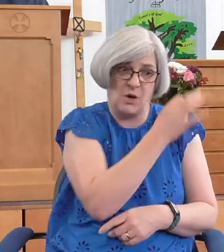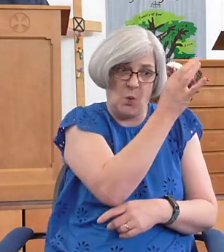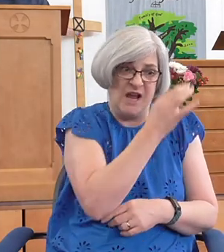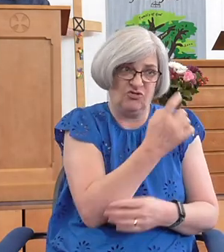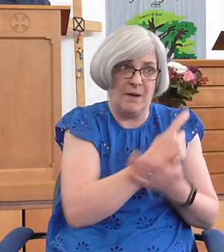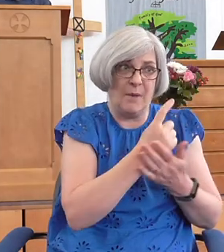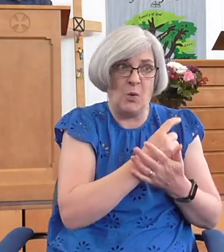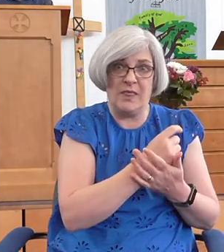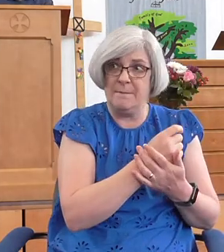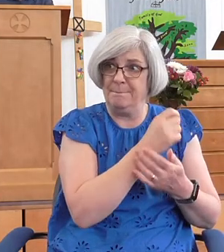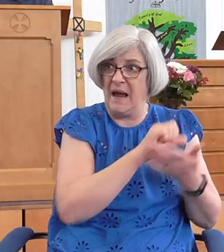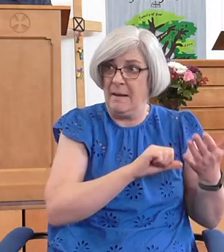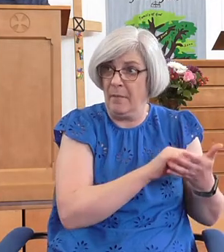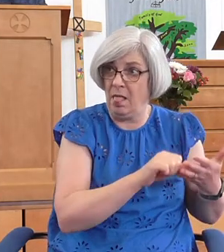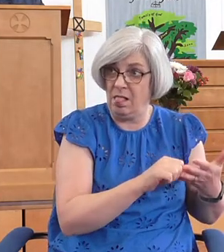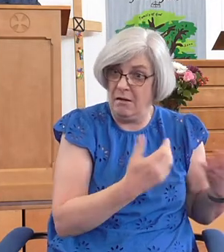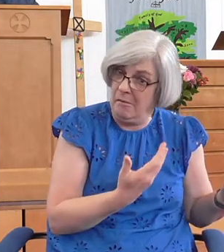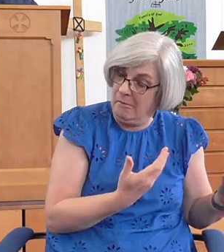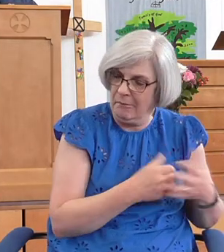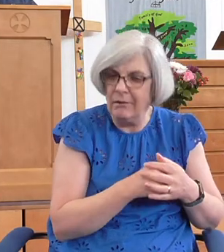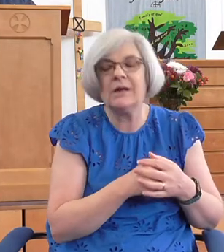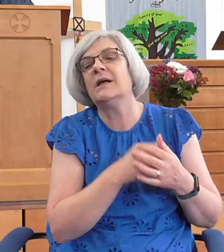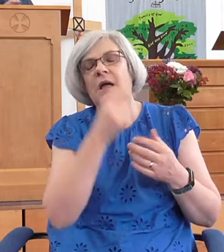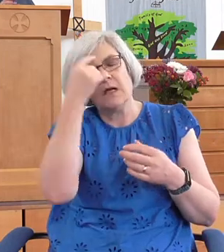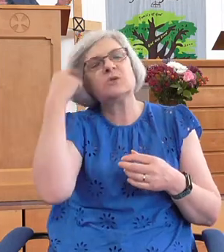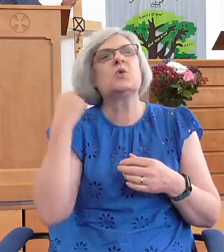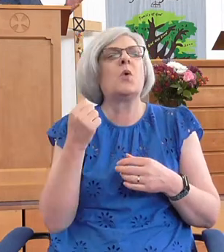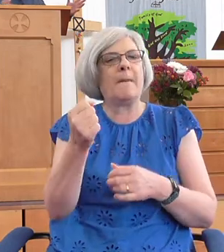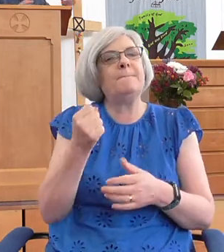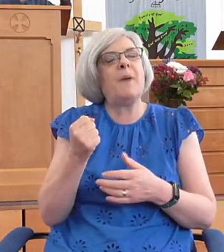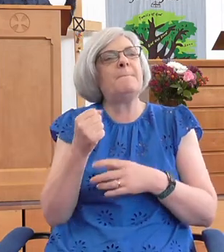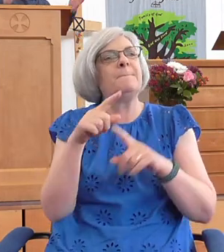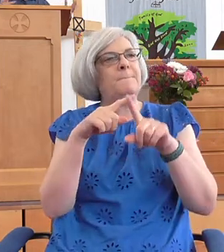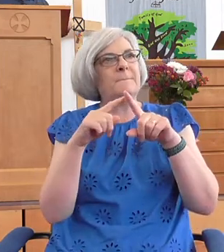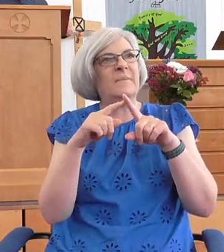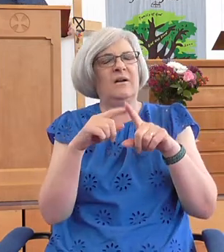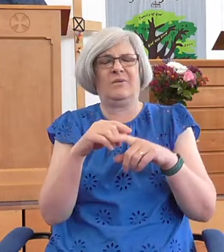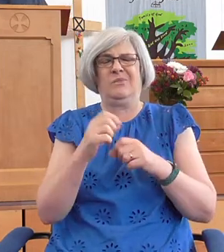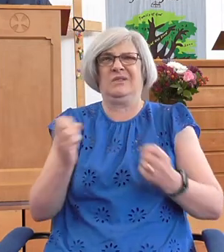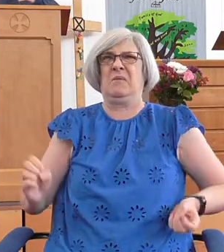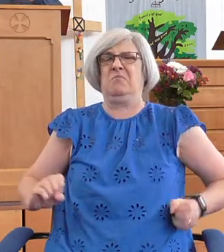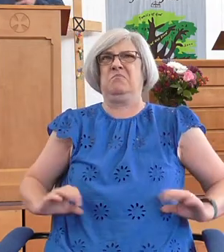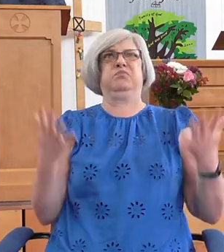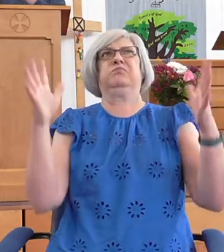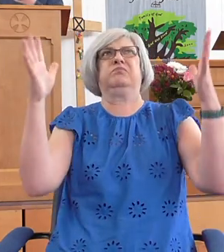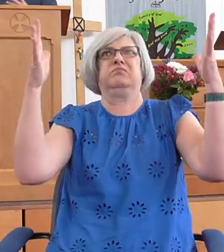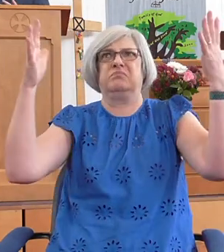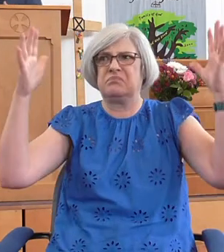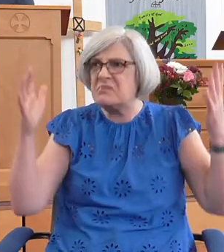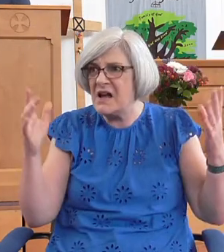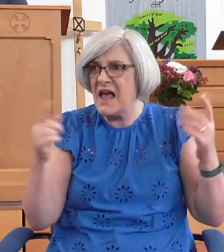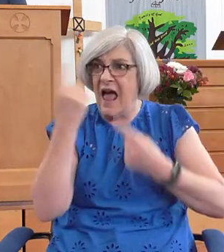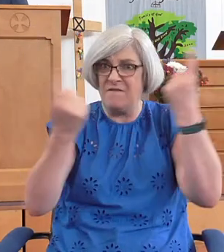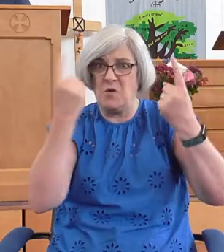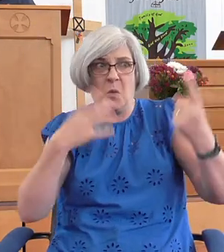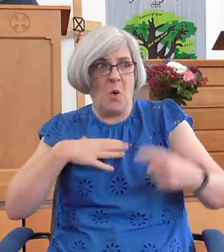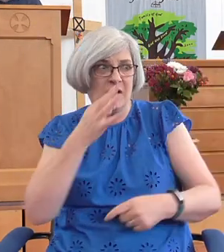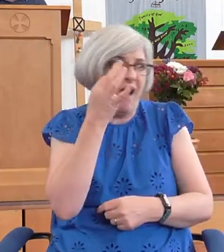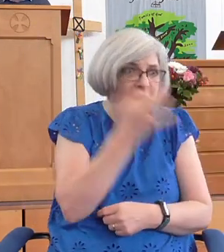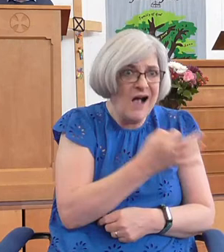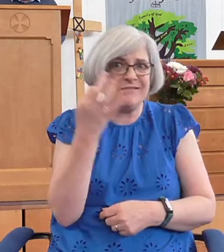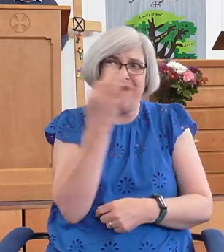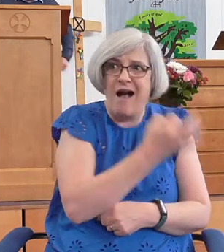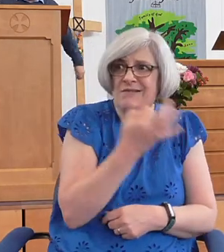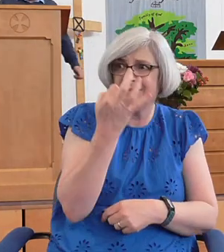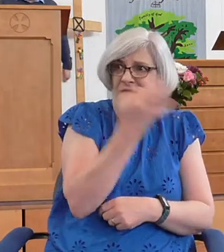often. The pub, he said, absolutely erupted. Everybody wanted to ask Willie Barclay a